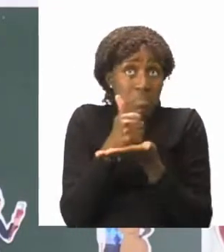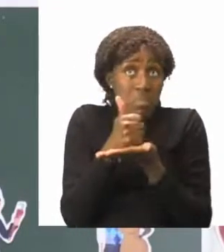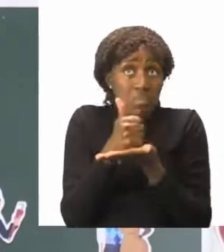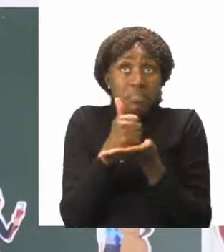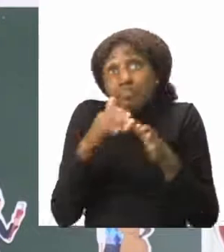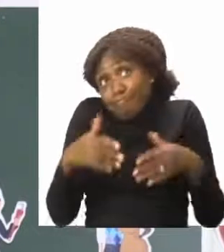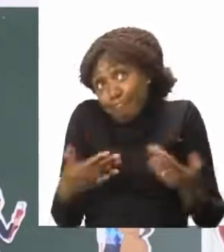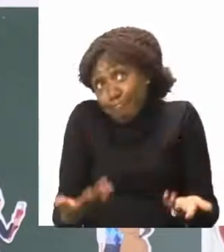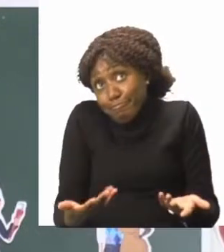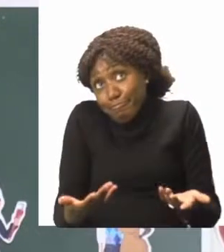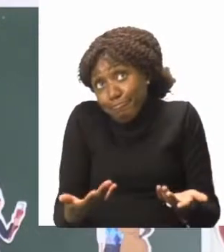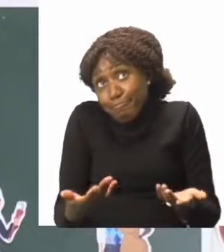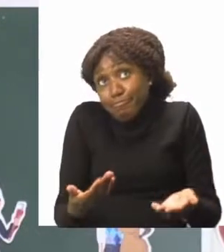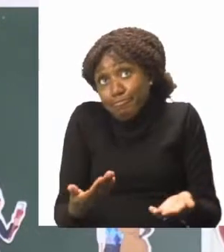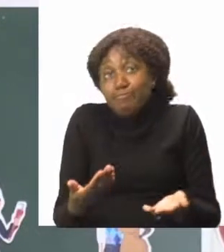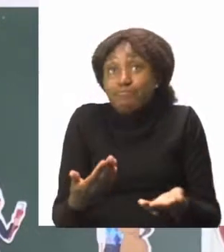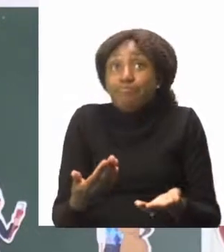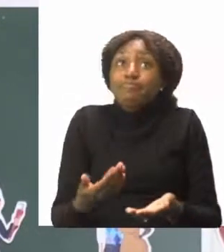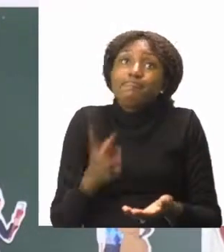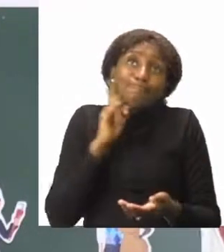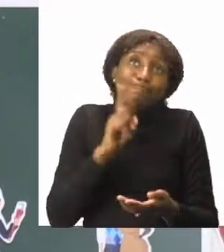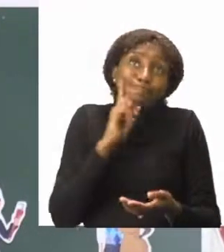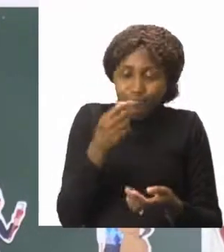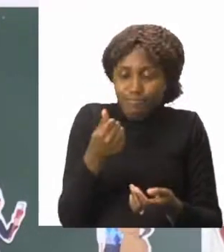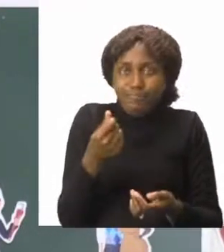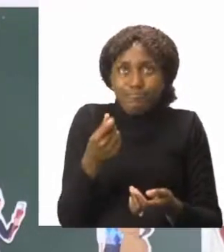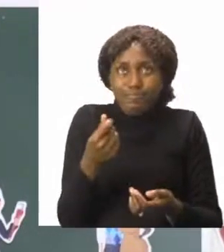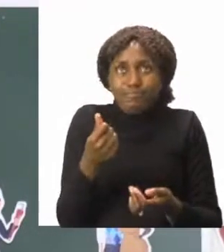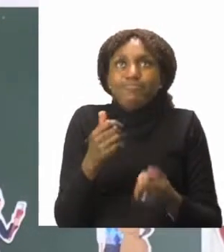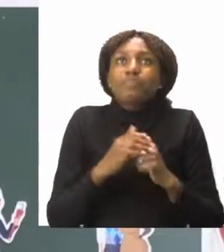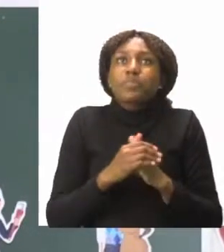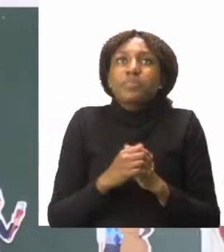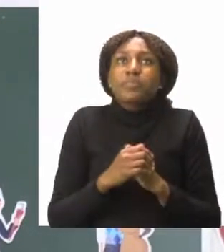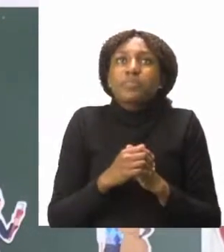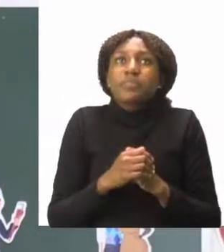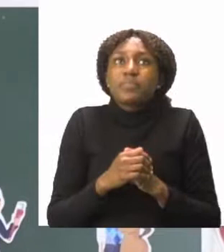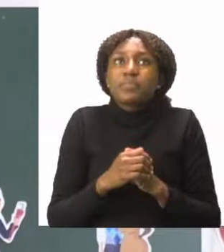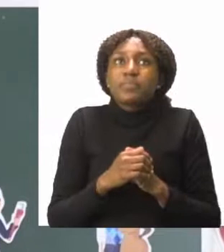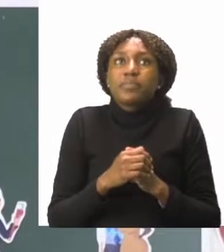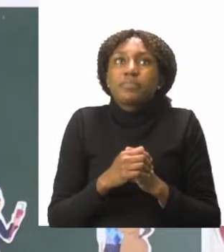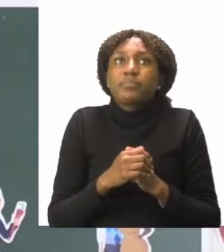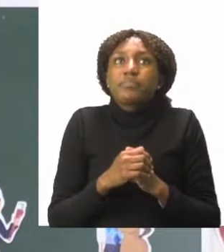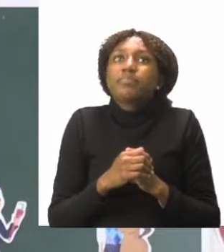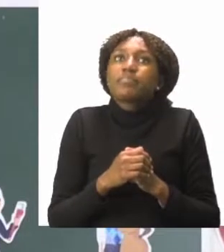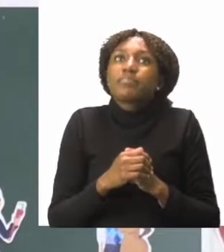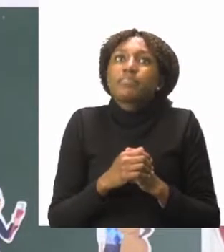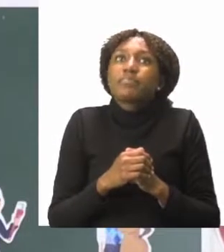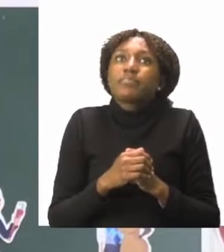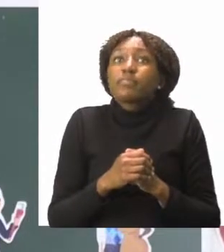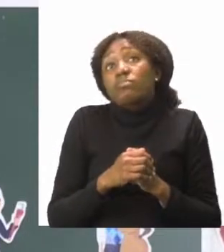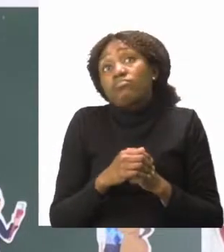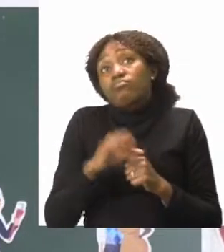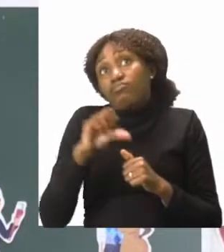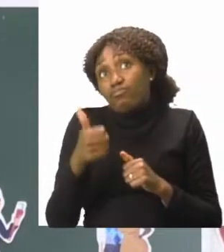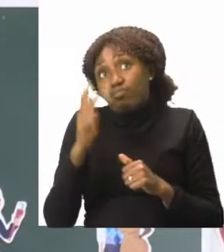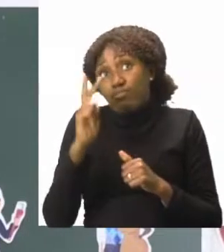who helps to take care of money in a bank. And then we have another type of person